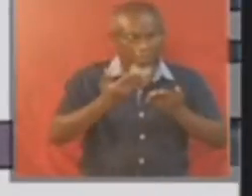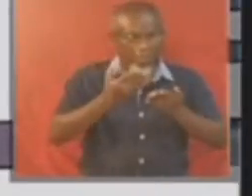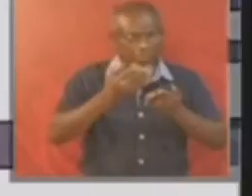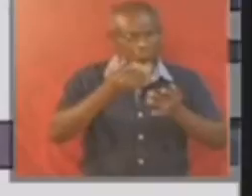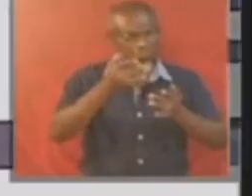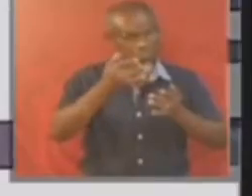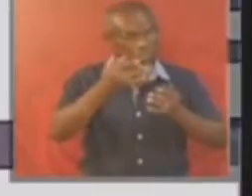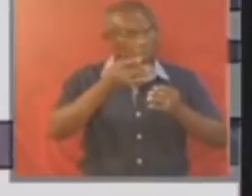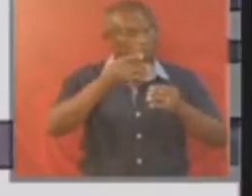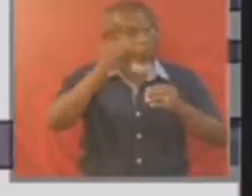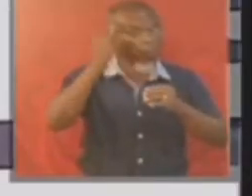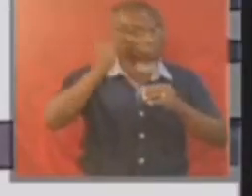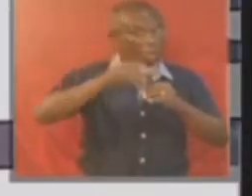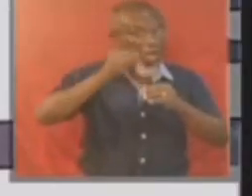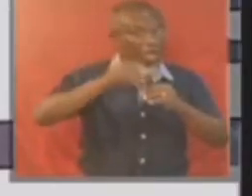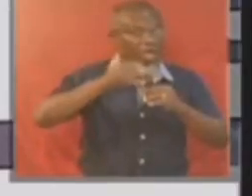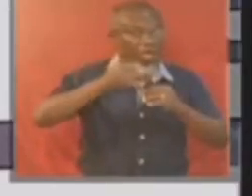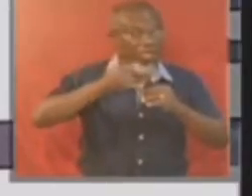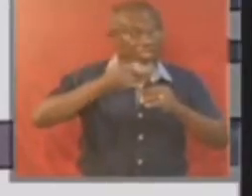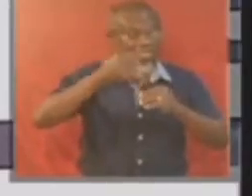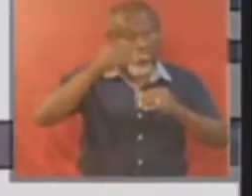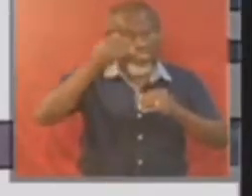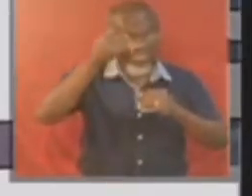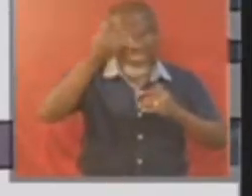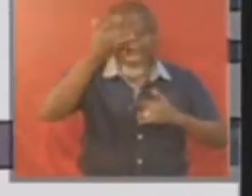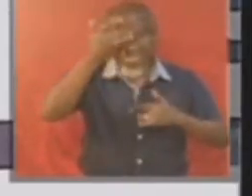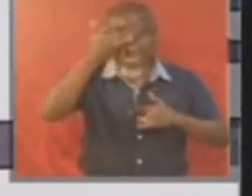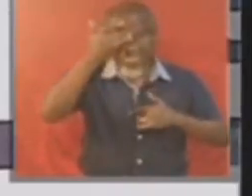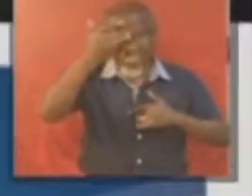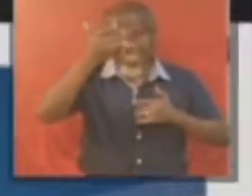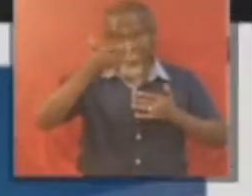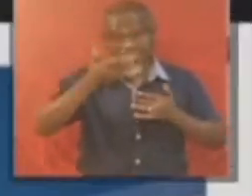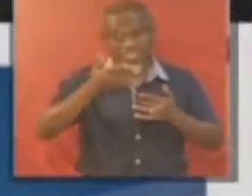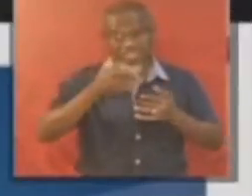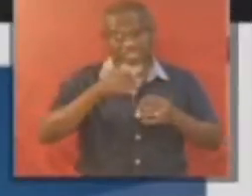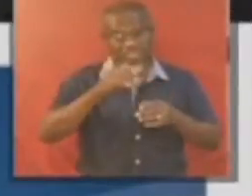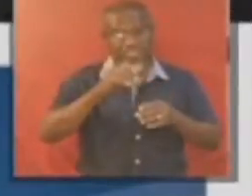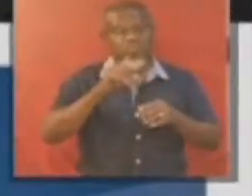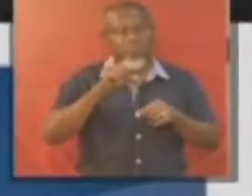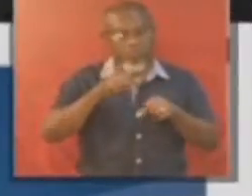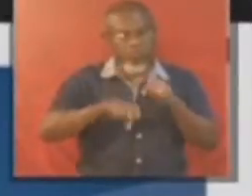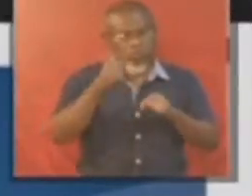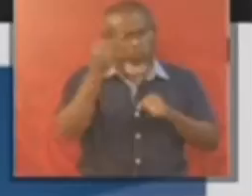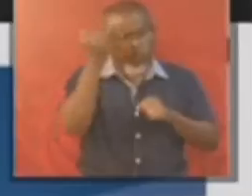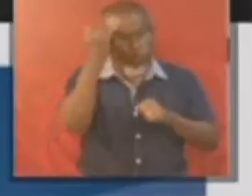the patient and bring them into the hospital setting. Next slide.